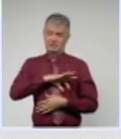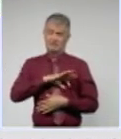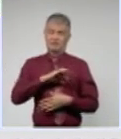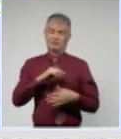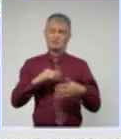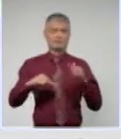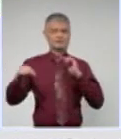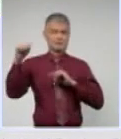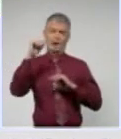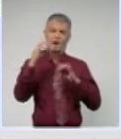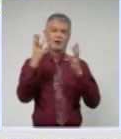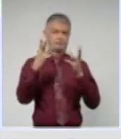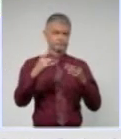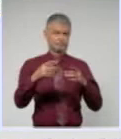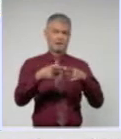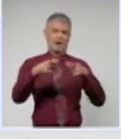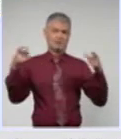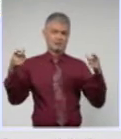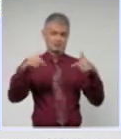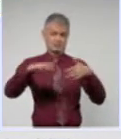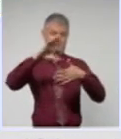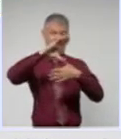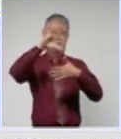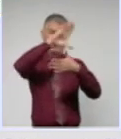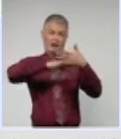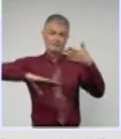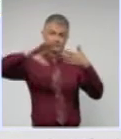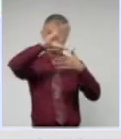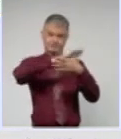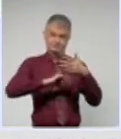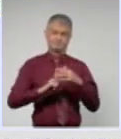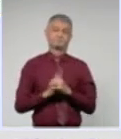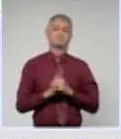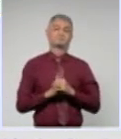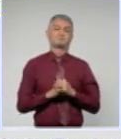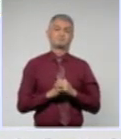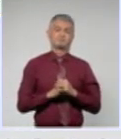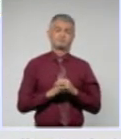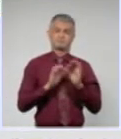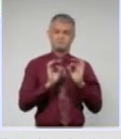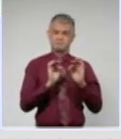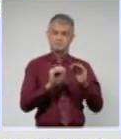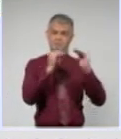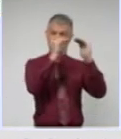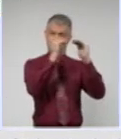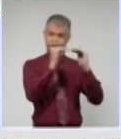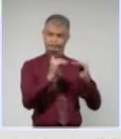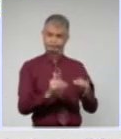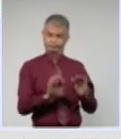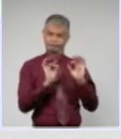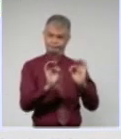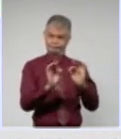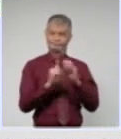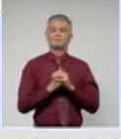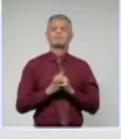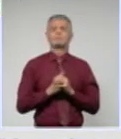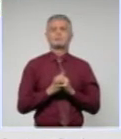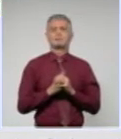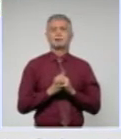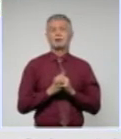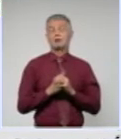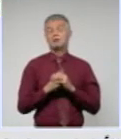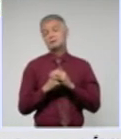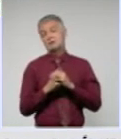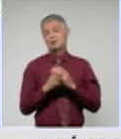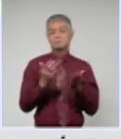Brazil, comes Peru, Colombia, Mexico, Argentina, and Chile as the